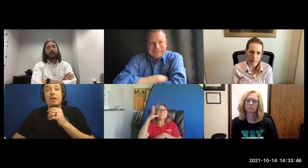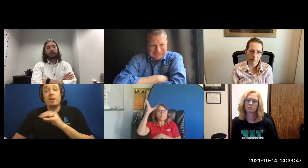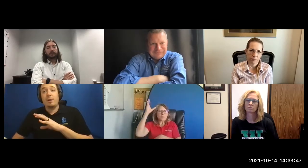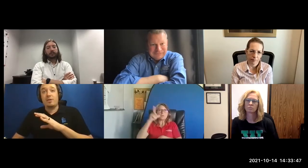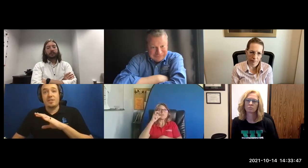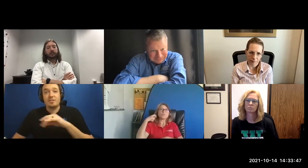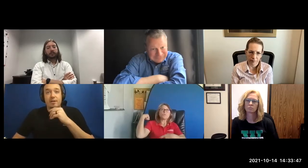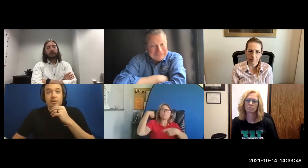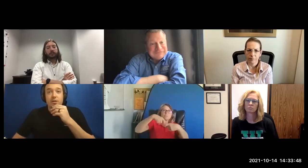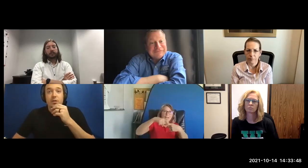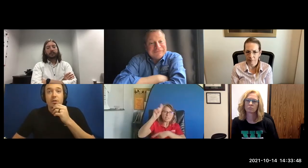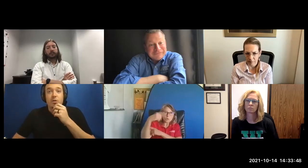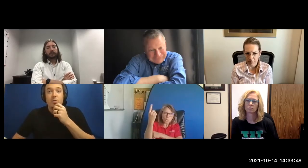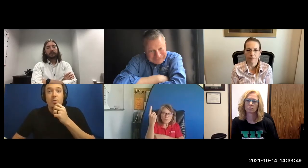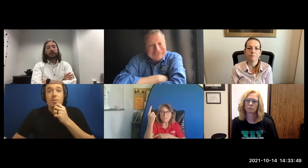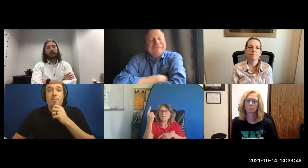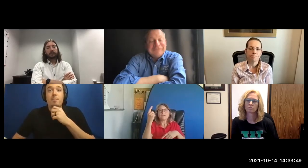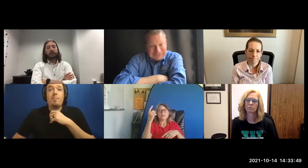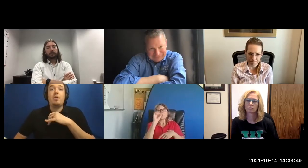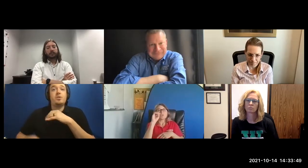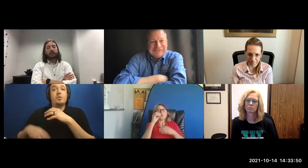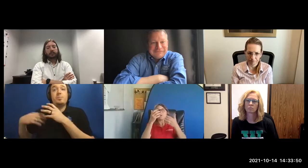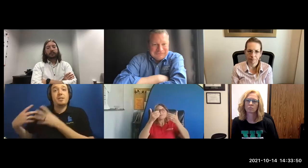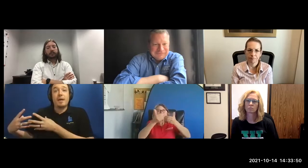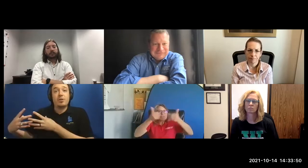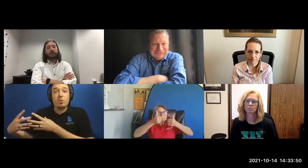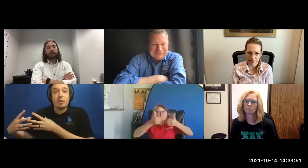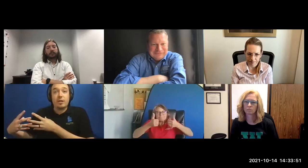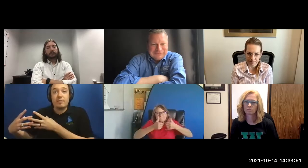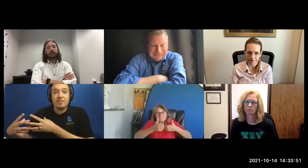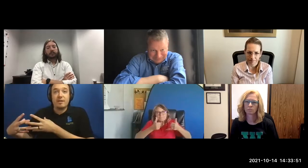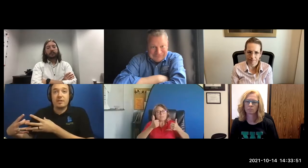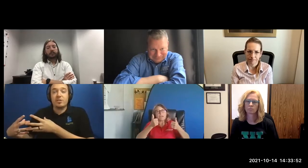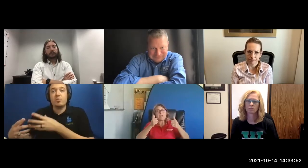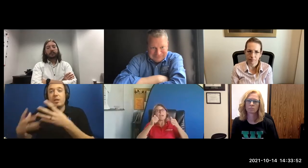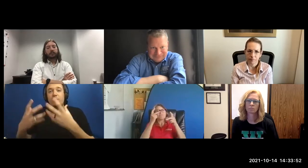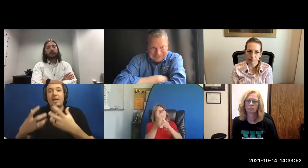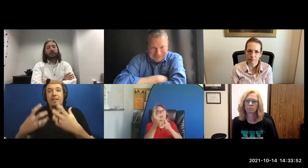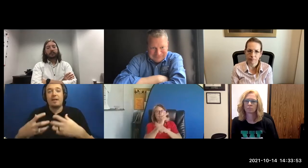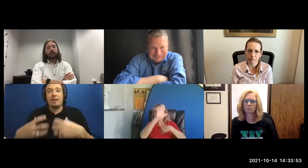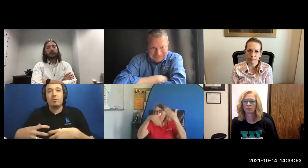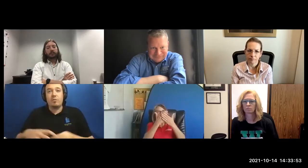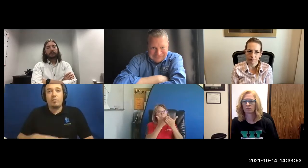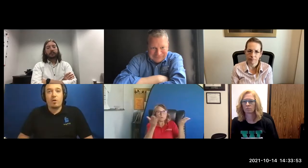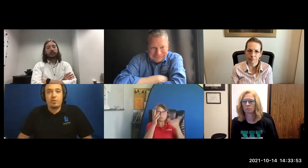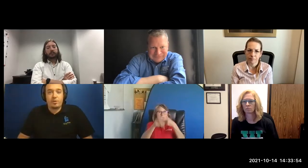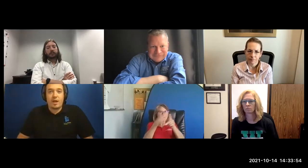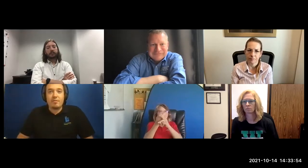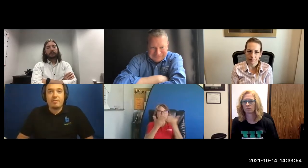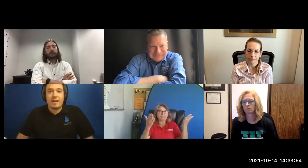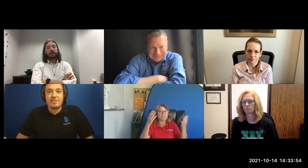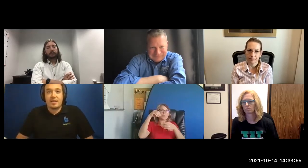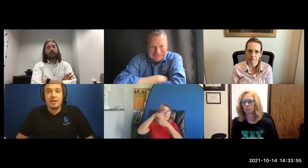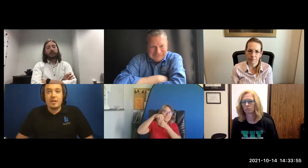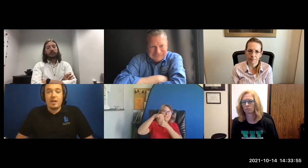or having hearing parents is a factor. Parents who speak Spanish only, if that's a factor. So really breaking that down to